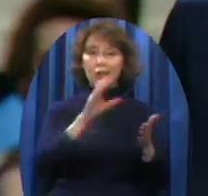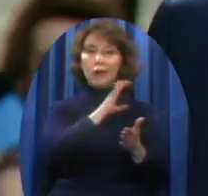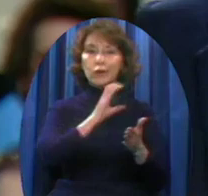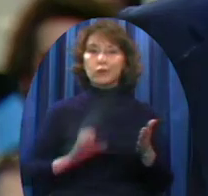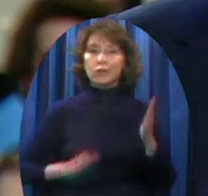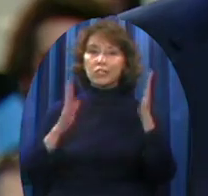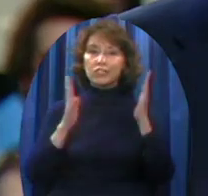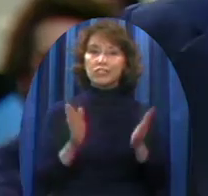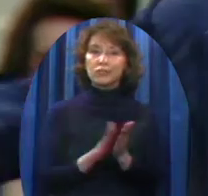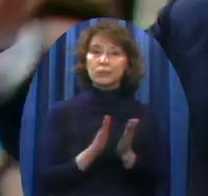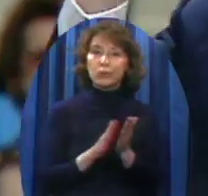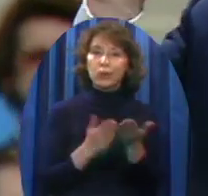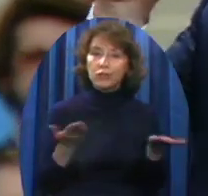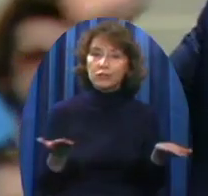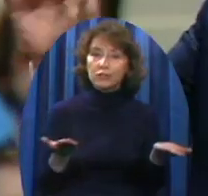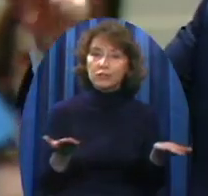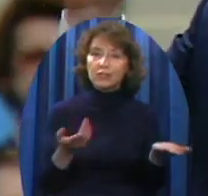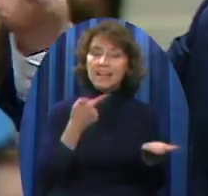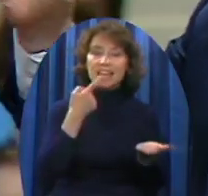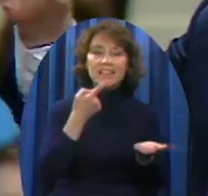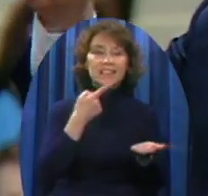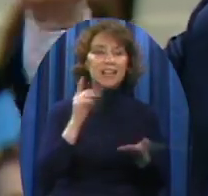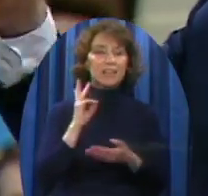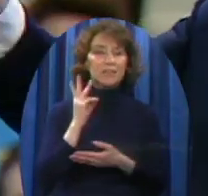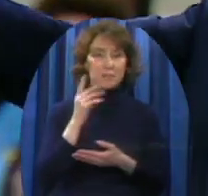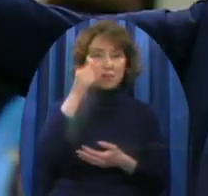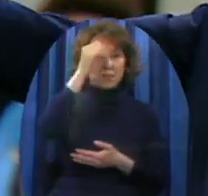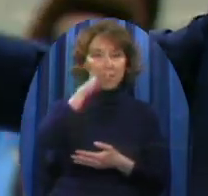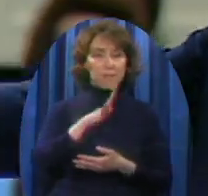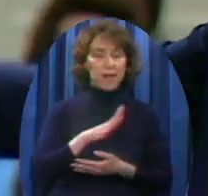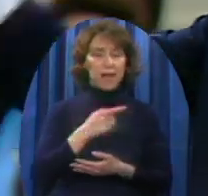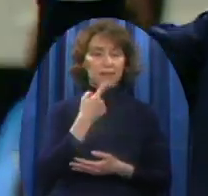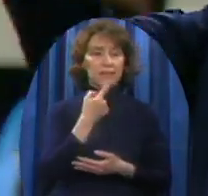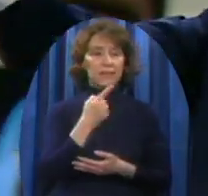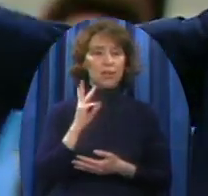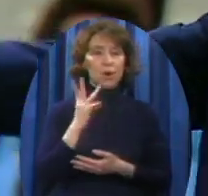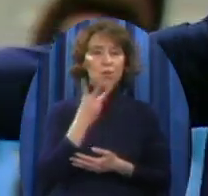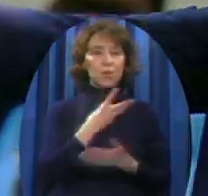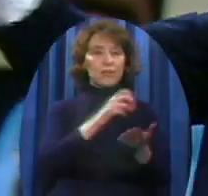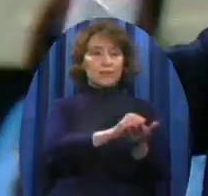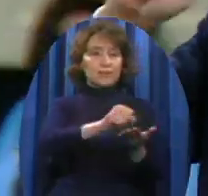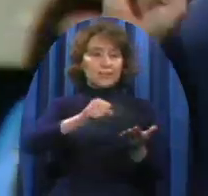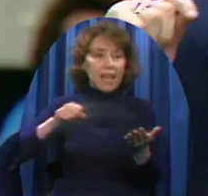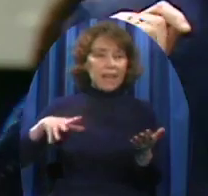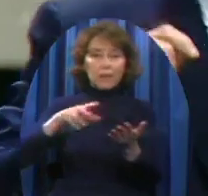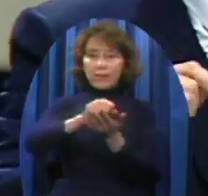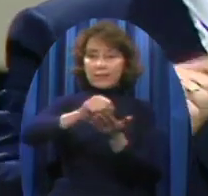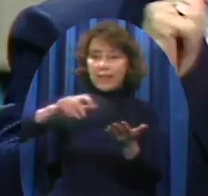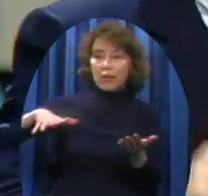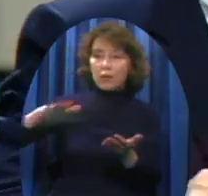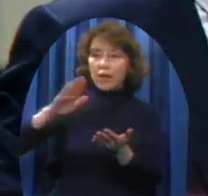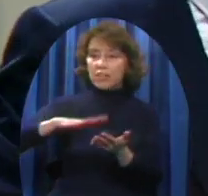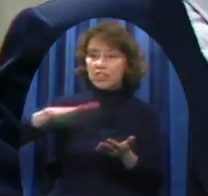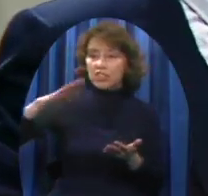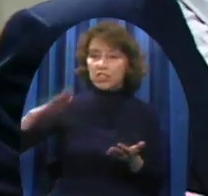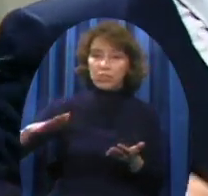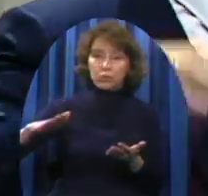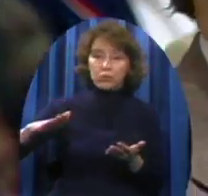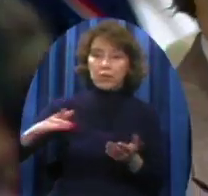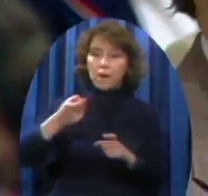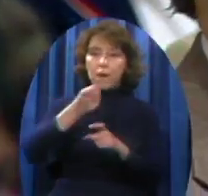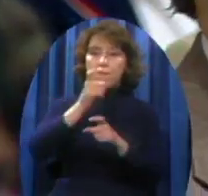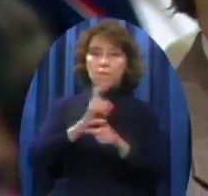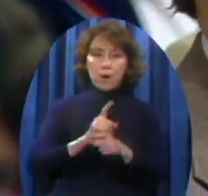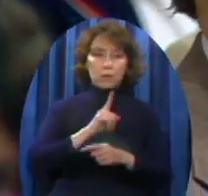religious hothouses. He said, we're taking children out of the realities of life, out of the mainstream, and putting them in hothouses,